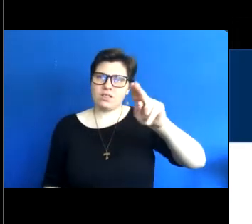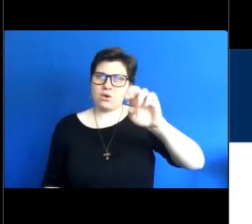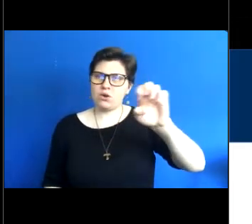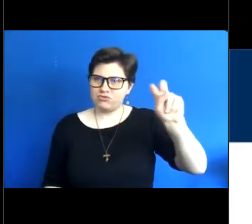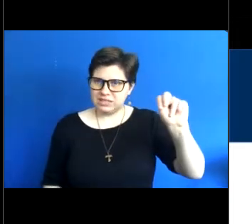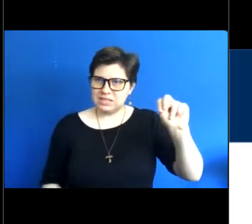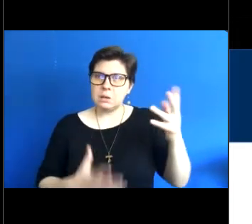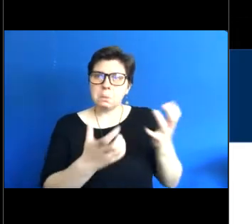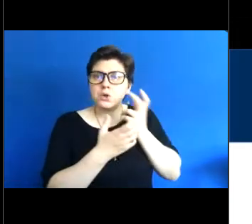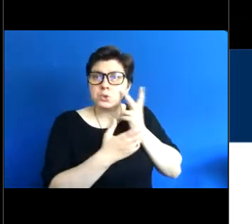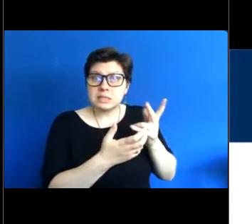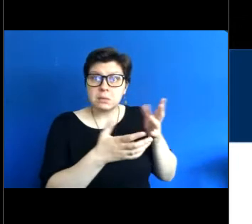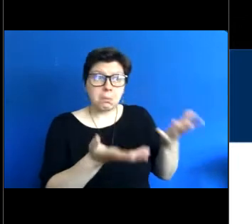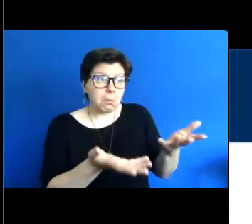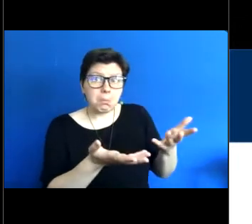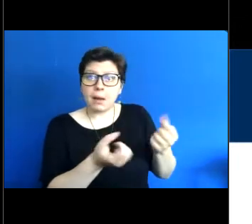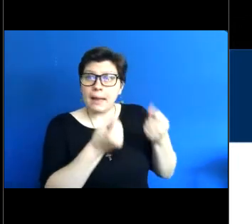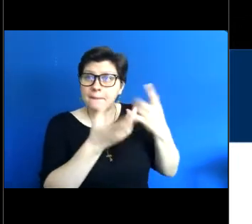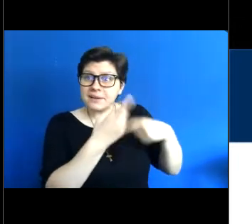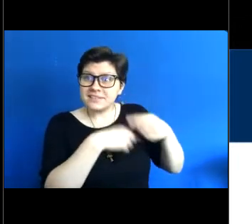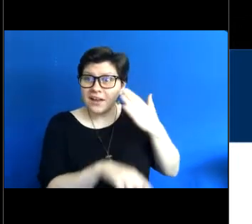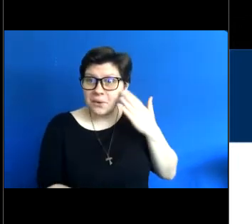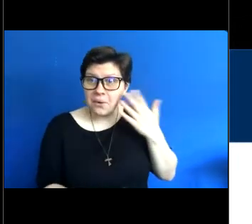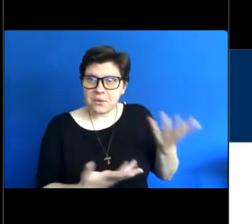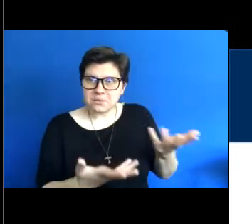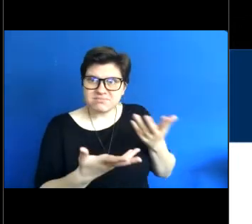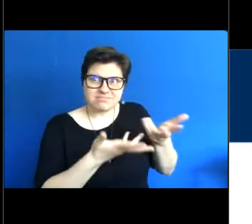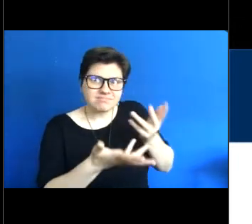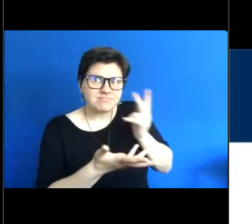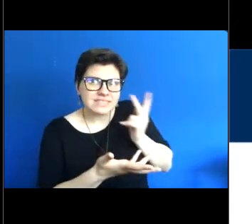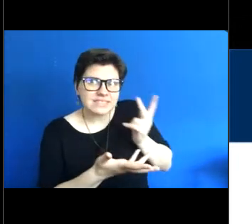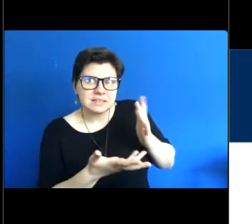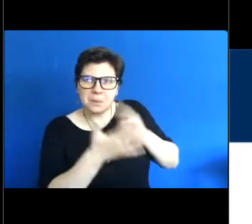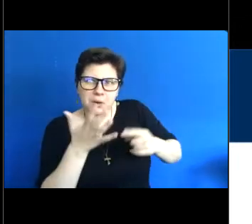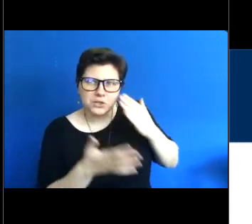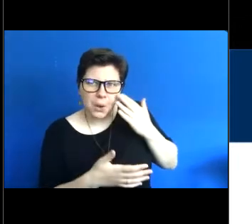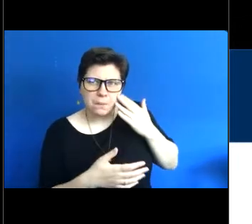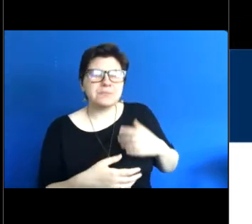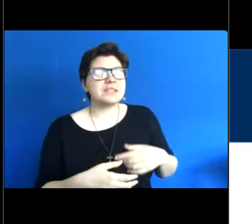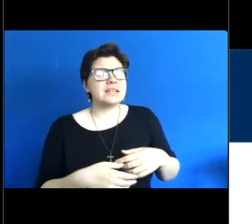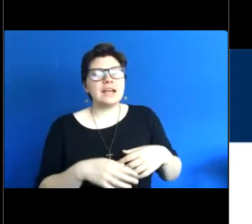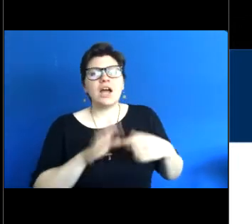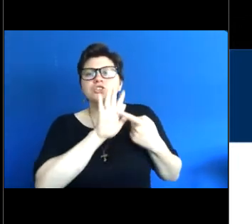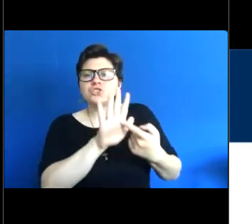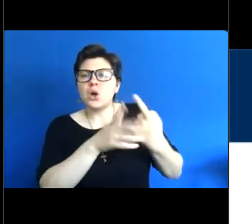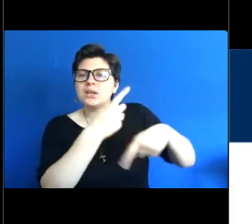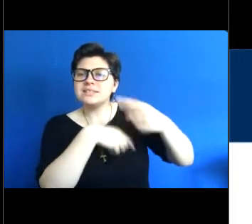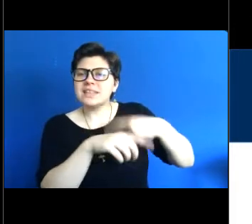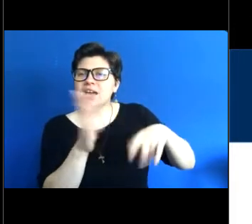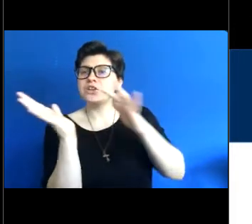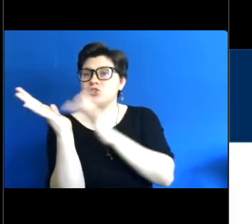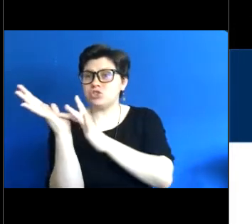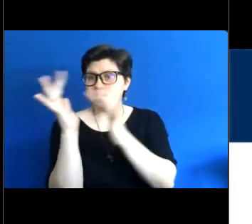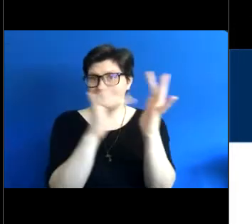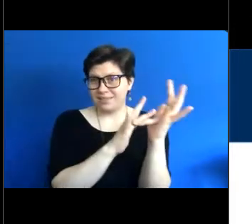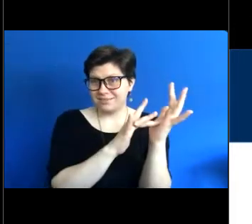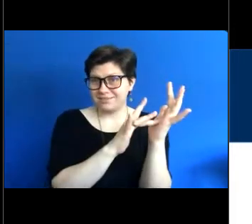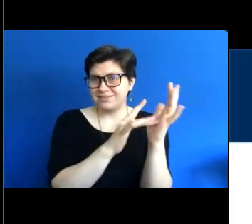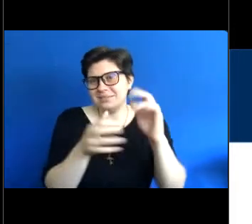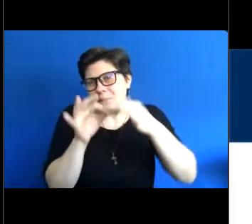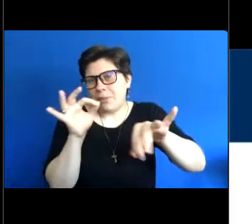wanted to see how many signs she knew. And Laureen showed her the sign for Jesus, which is a